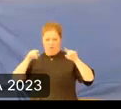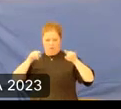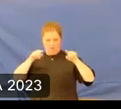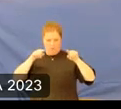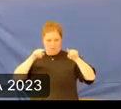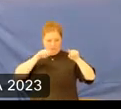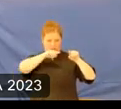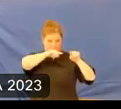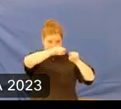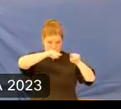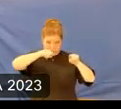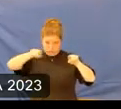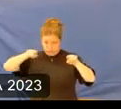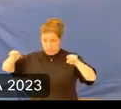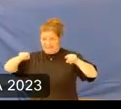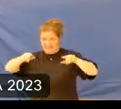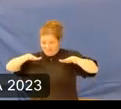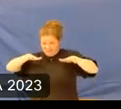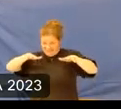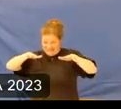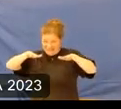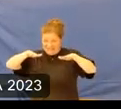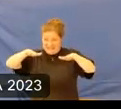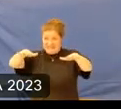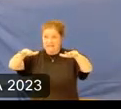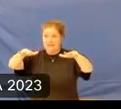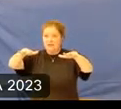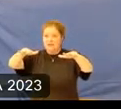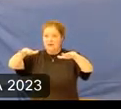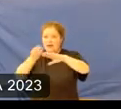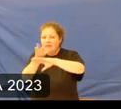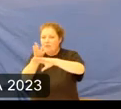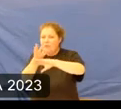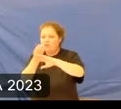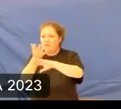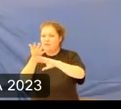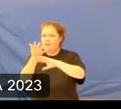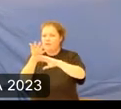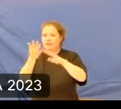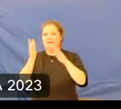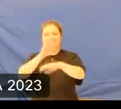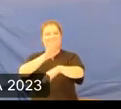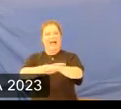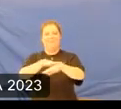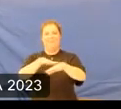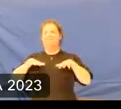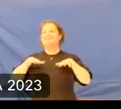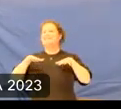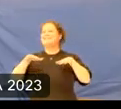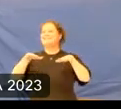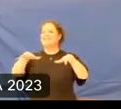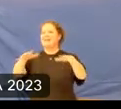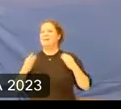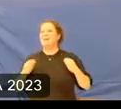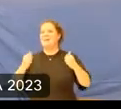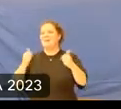the little signals on each of these channels don't necessarily synchronize. But